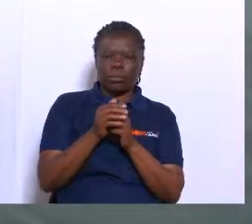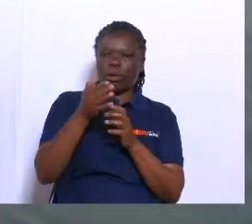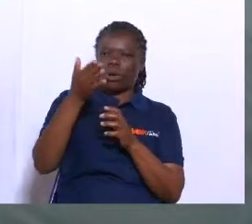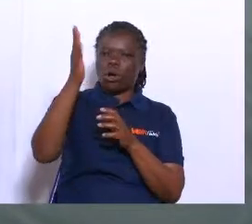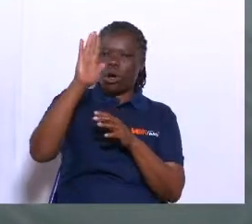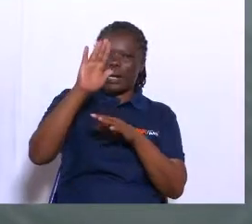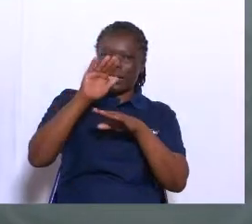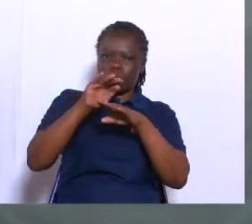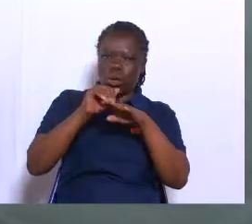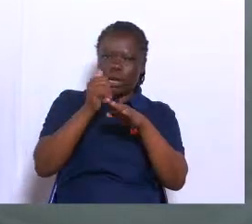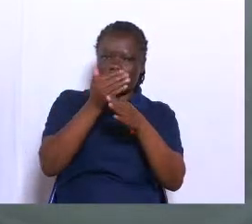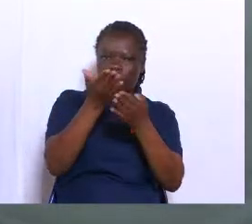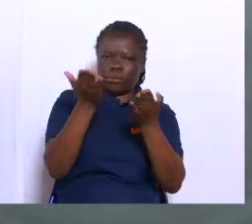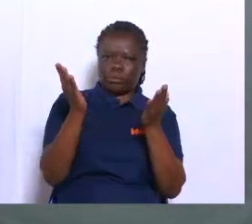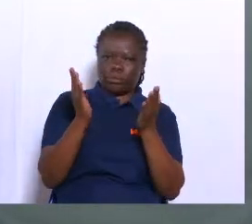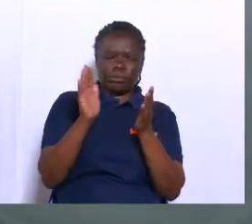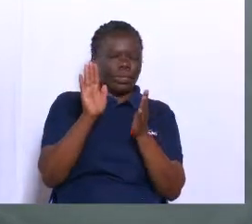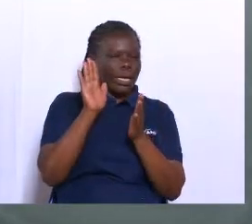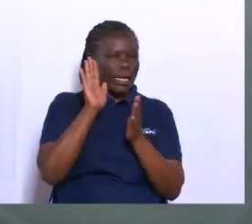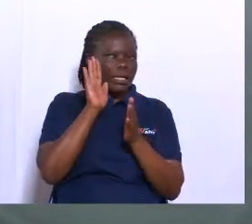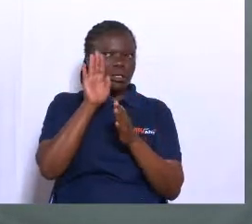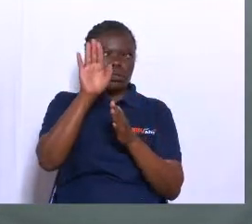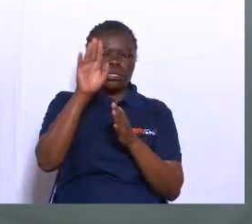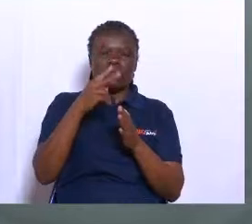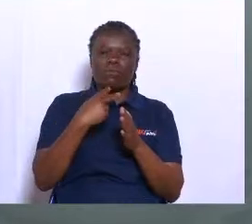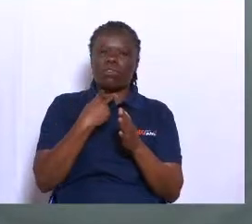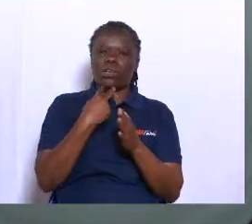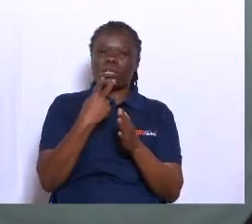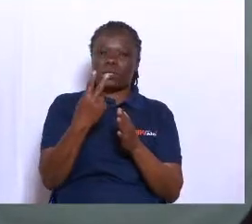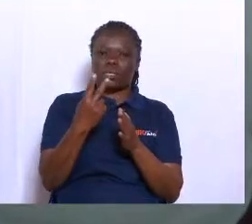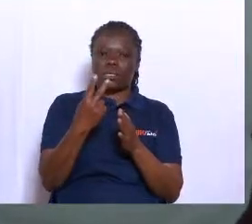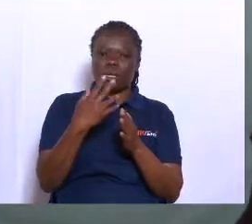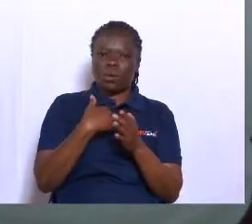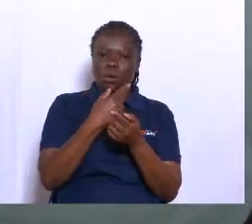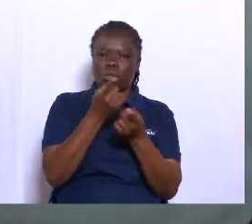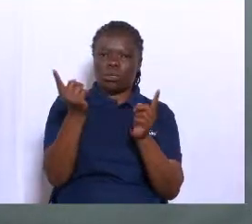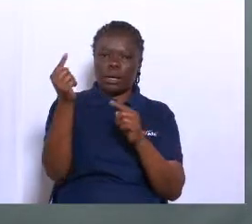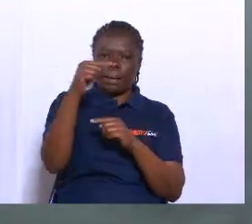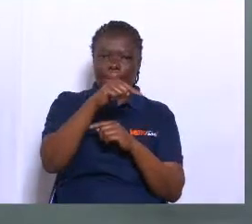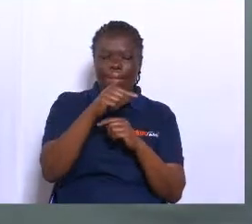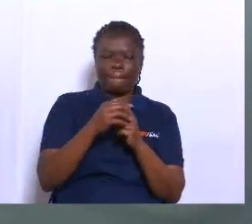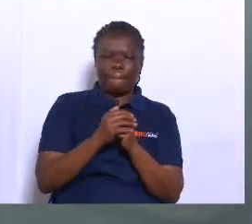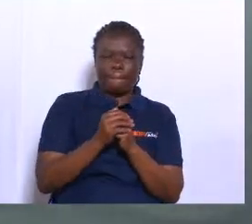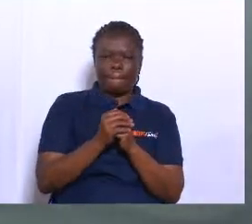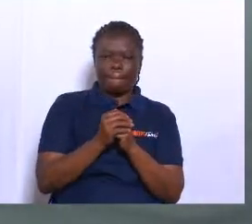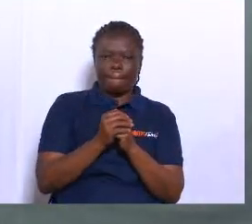ndiye anayekuita. Sikia sauti yake. Naomba uje. Oh, there's a whole line of